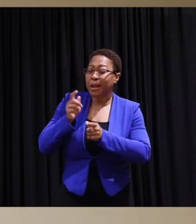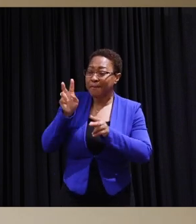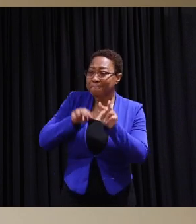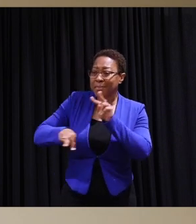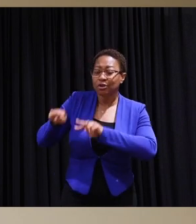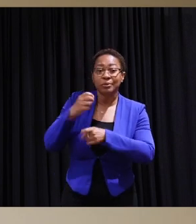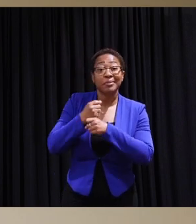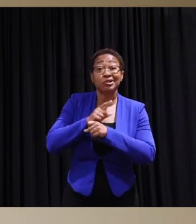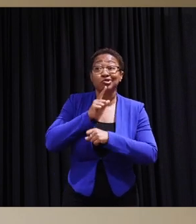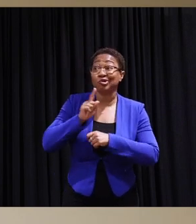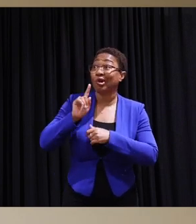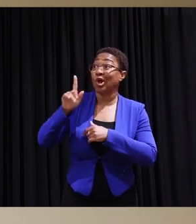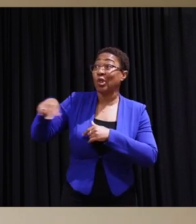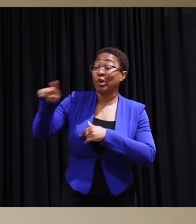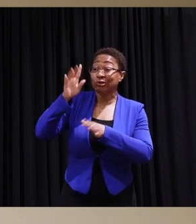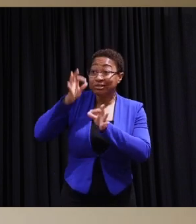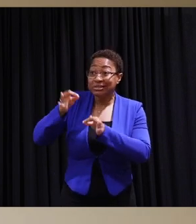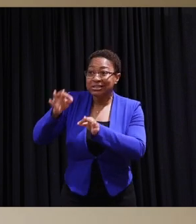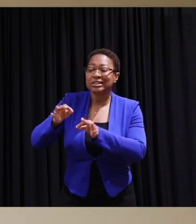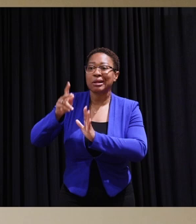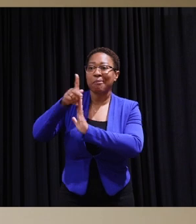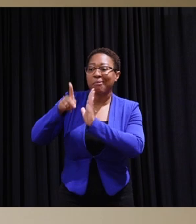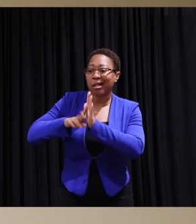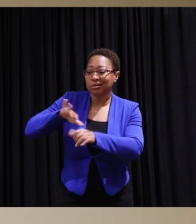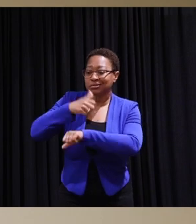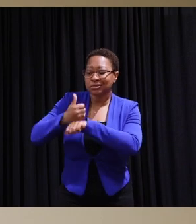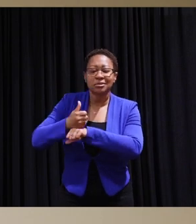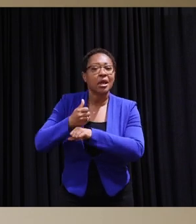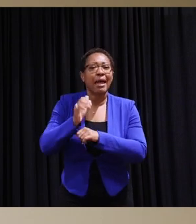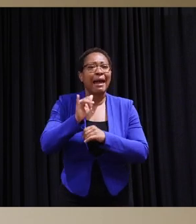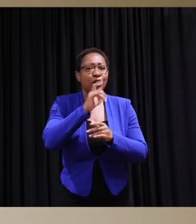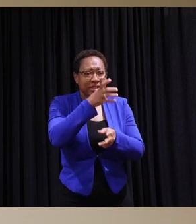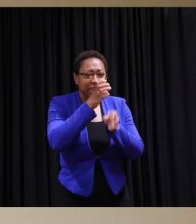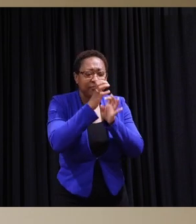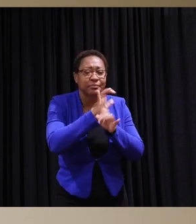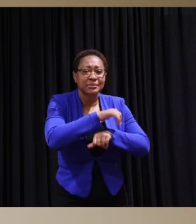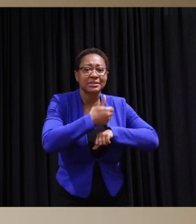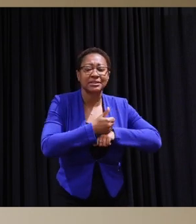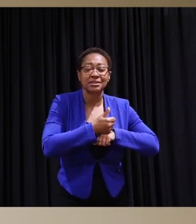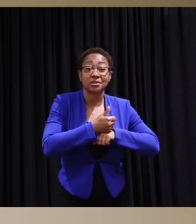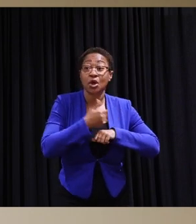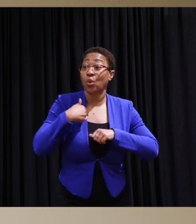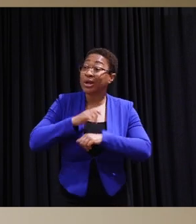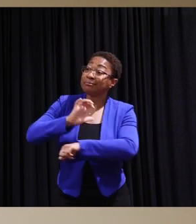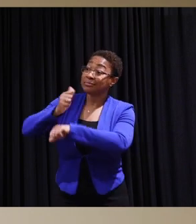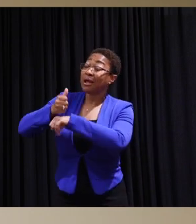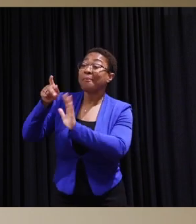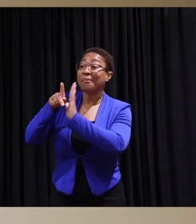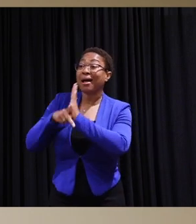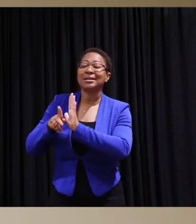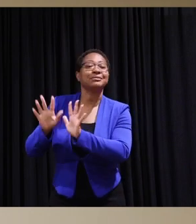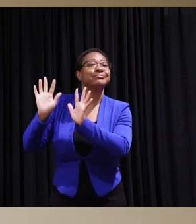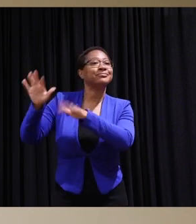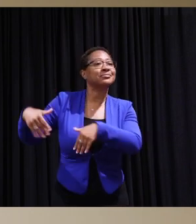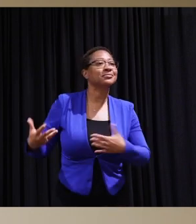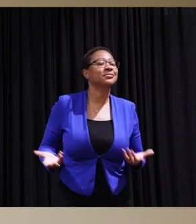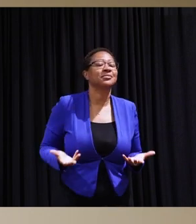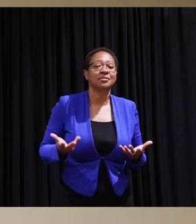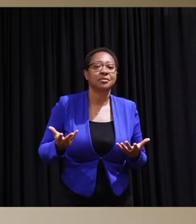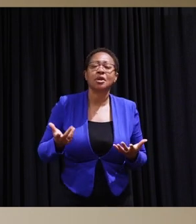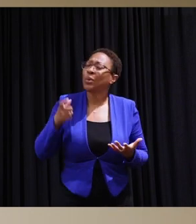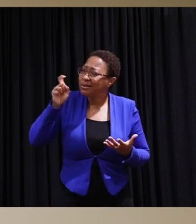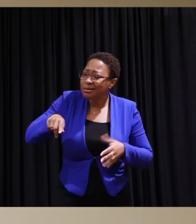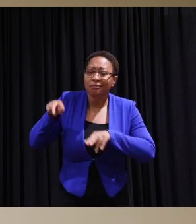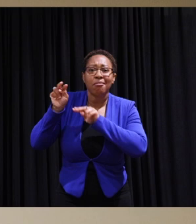sure that those policies and measures are being enforced. Oftentimes we put policy in place and we don't monitor it and